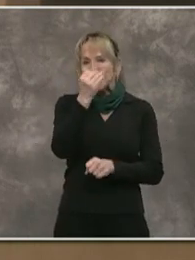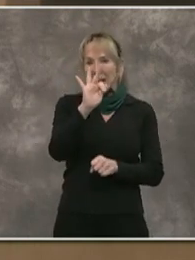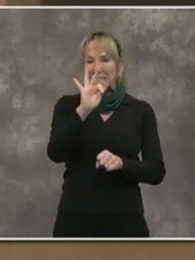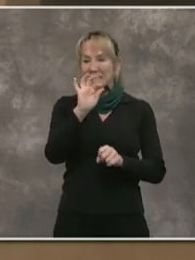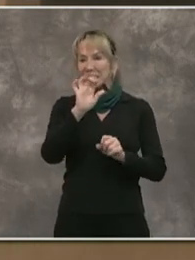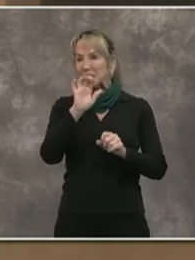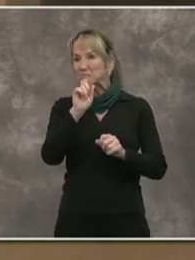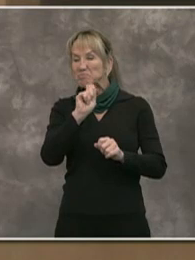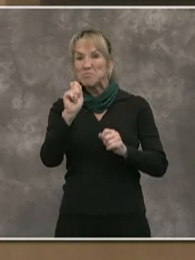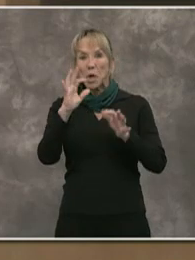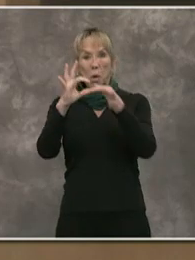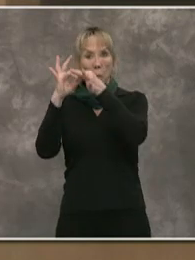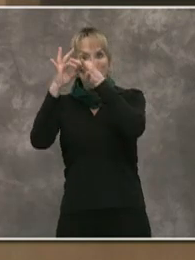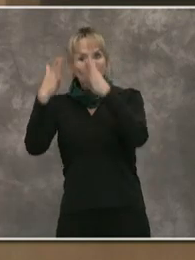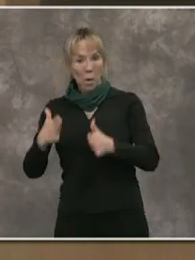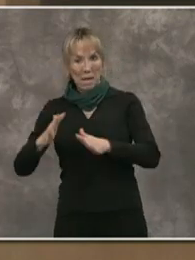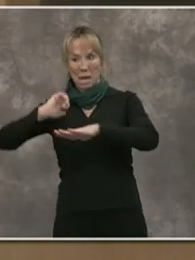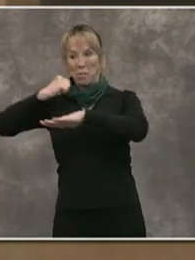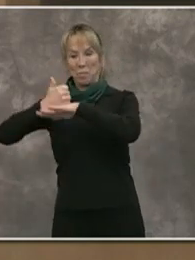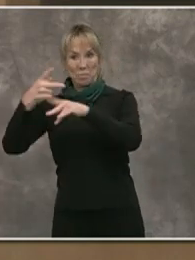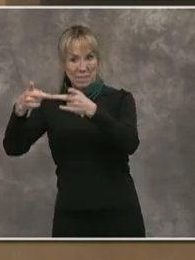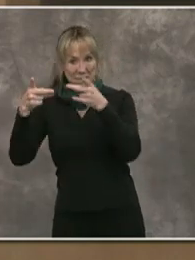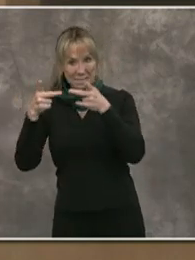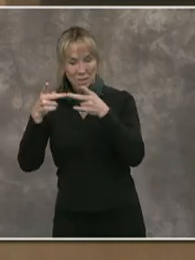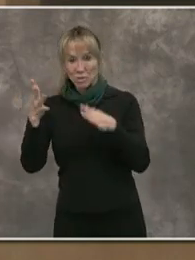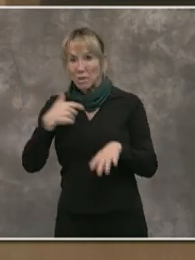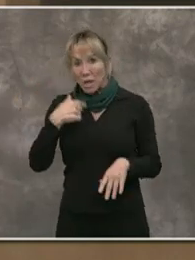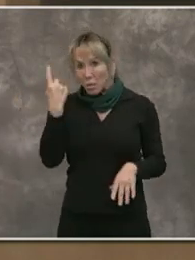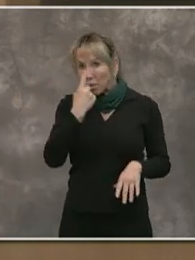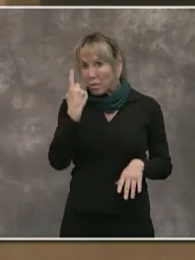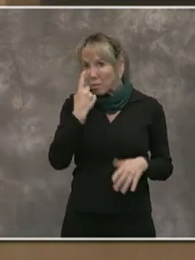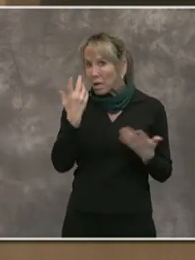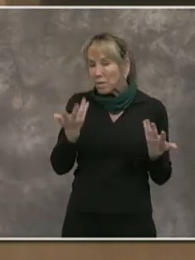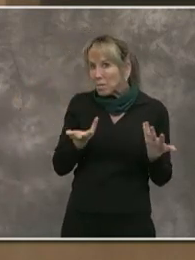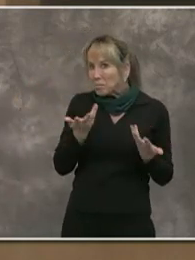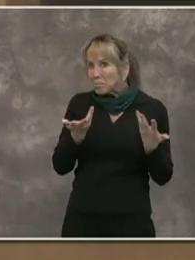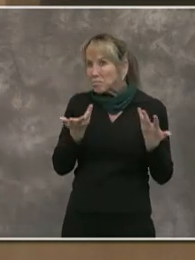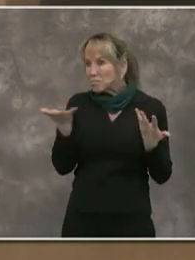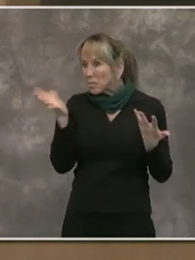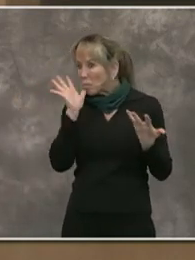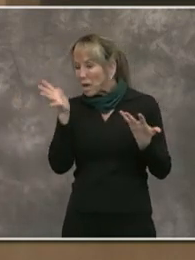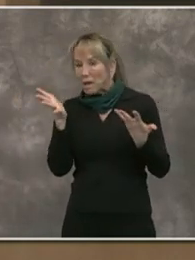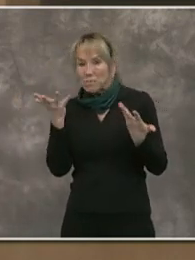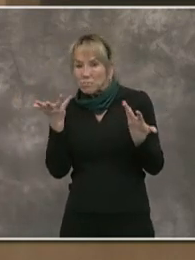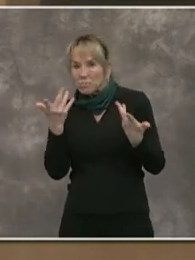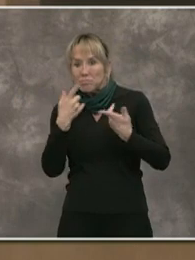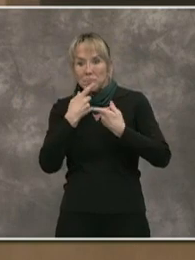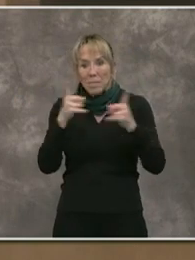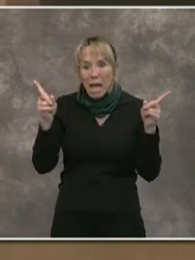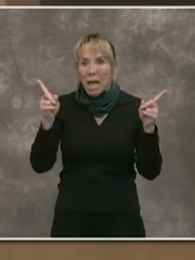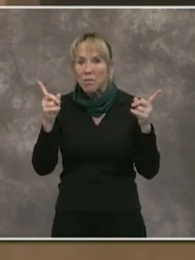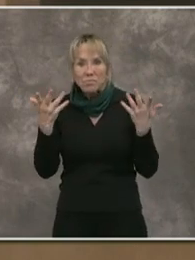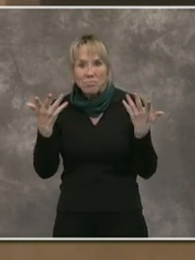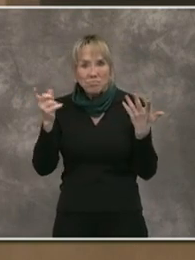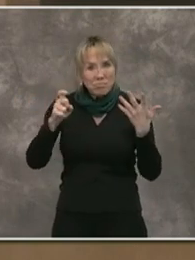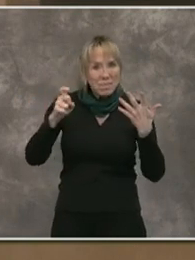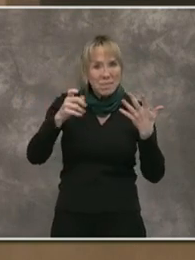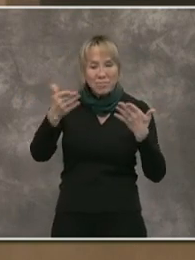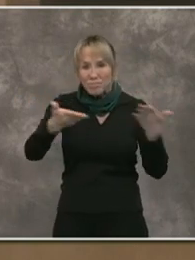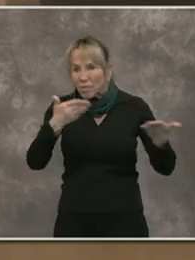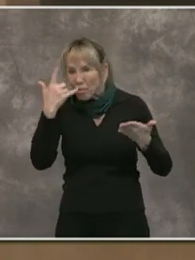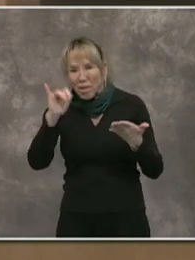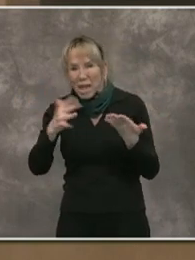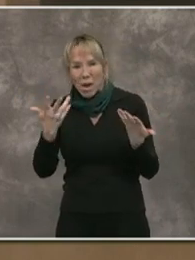a person or team of people who are going to be kind of announced, I guess, for that. And then also